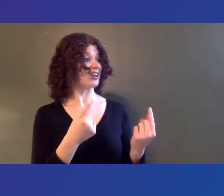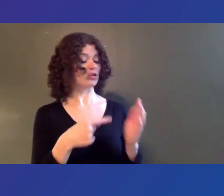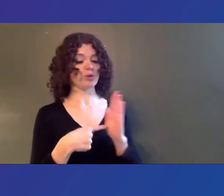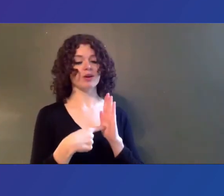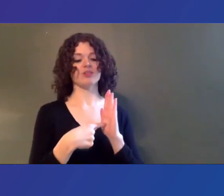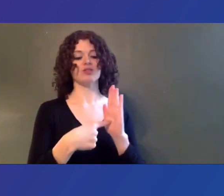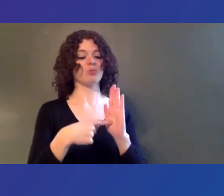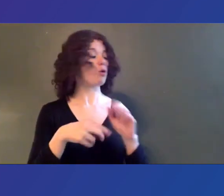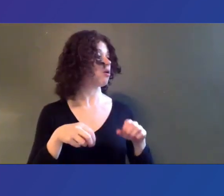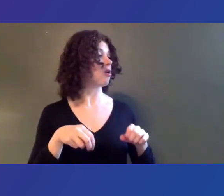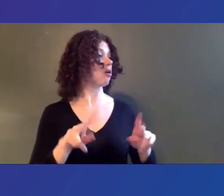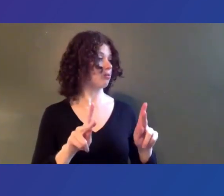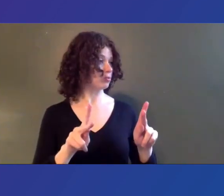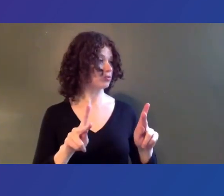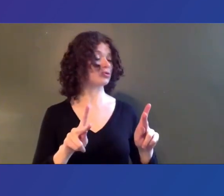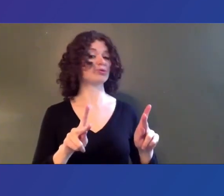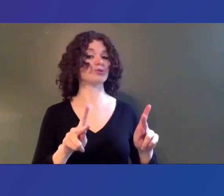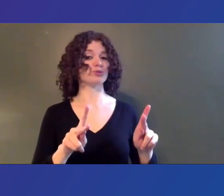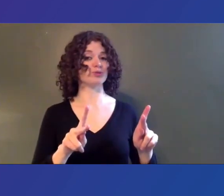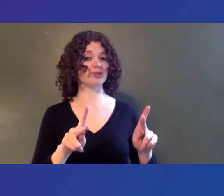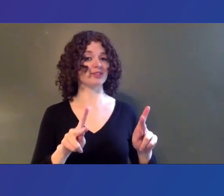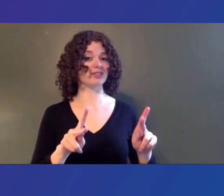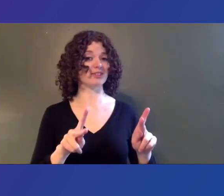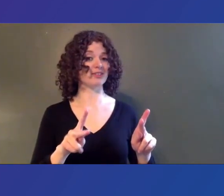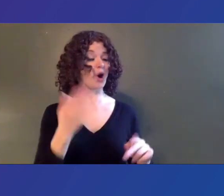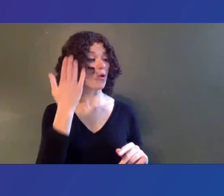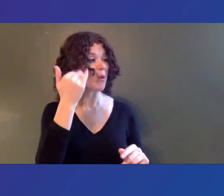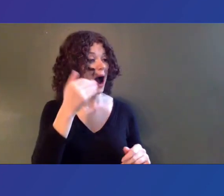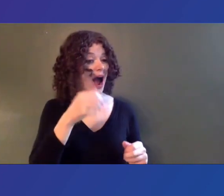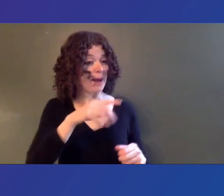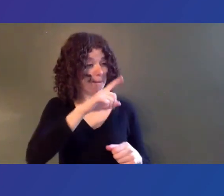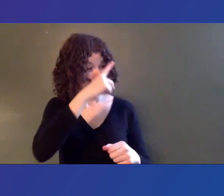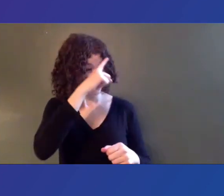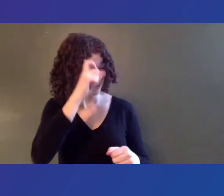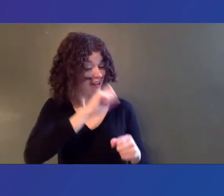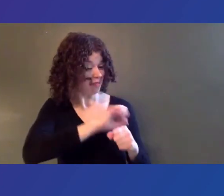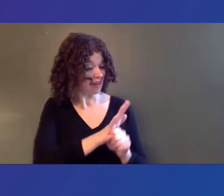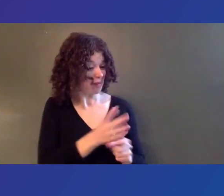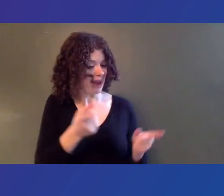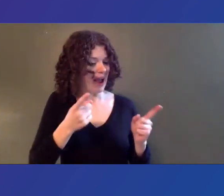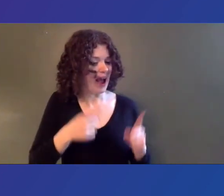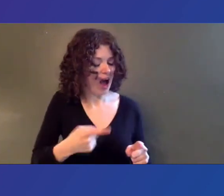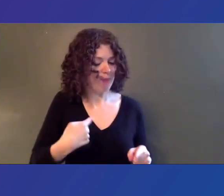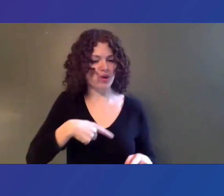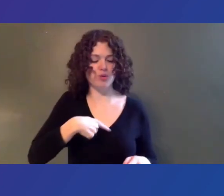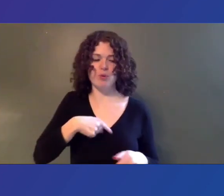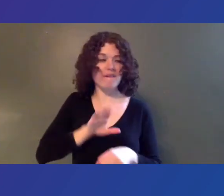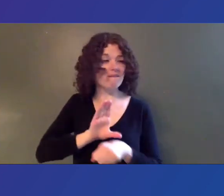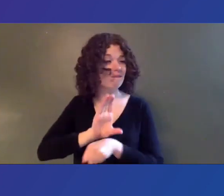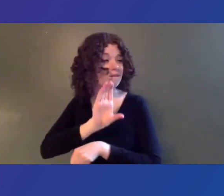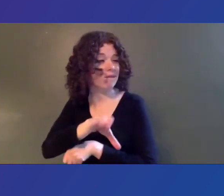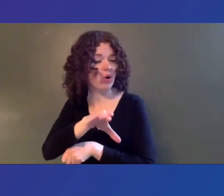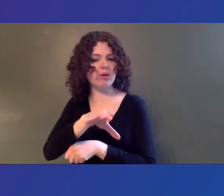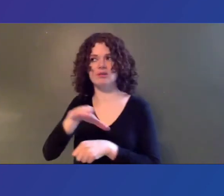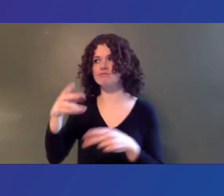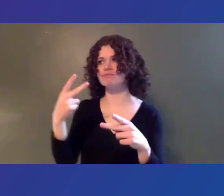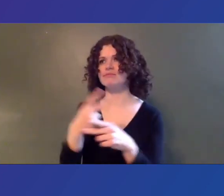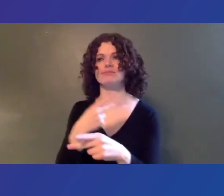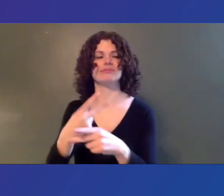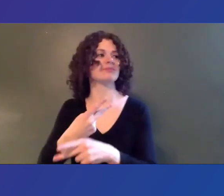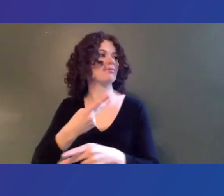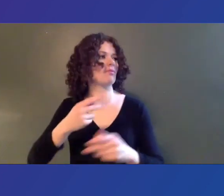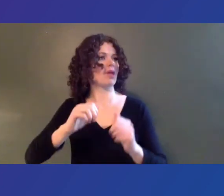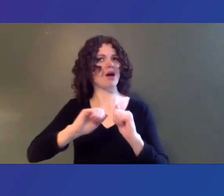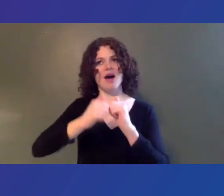opportunities, because of the pandemic, we now had to find ways. We now had to find ways of